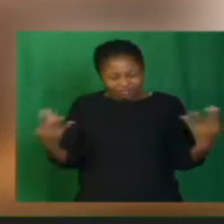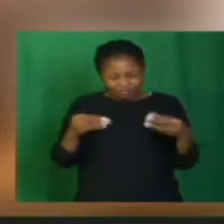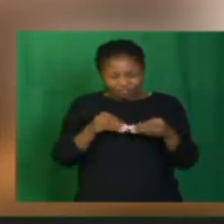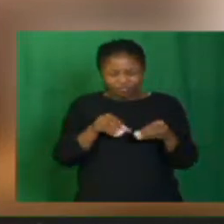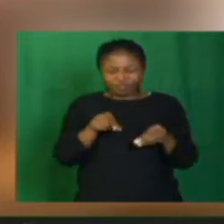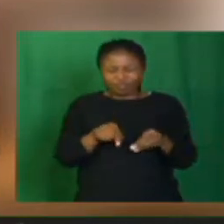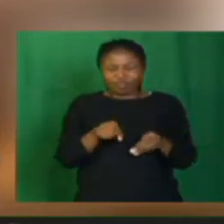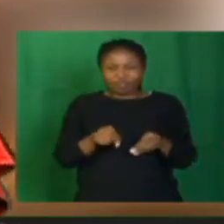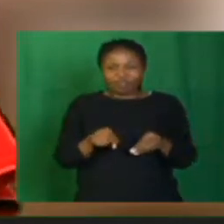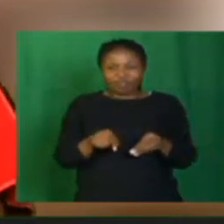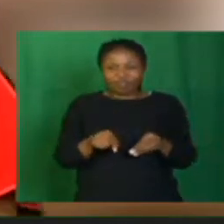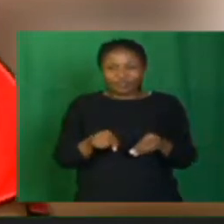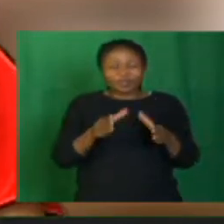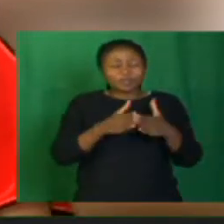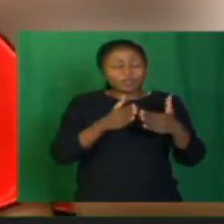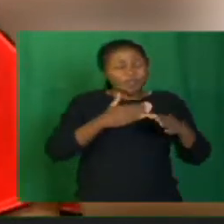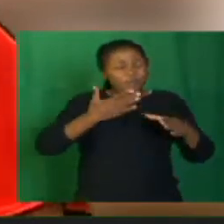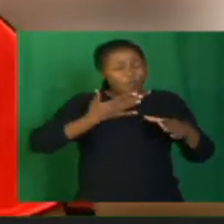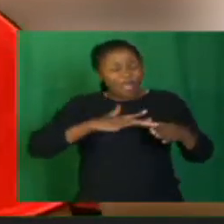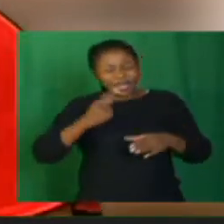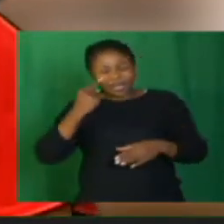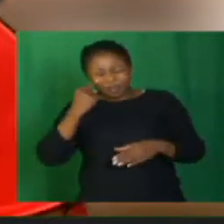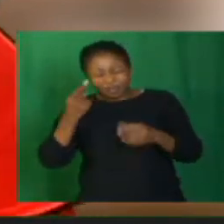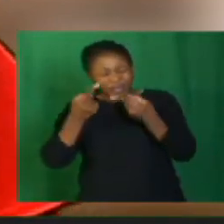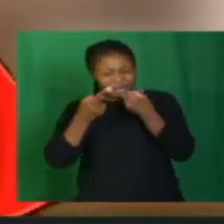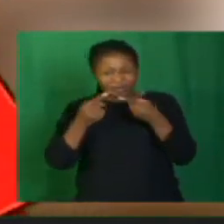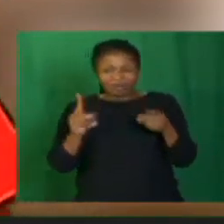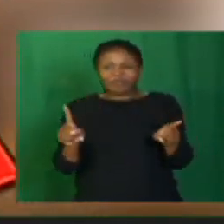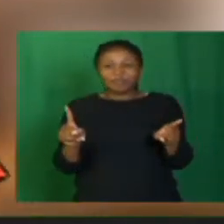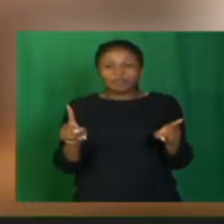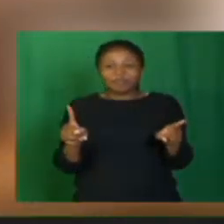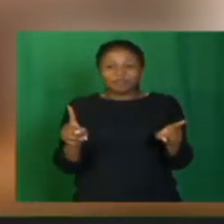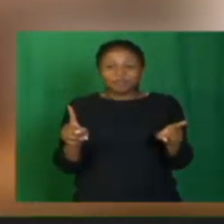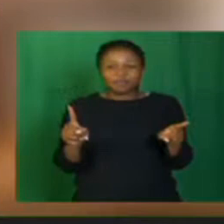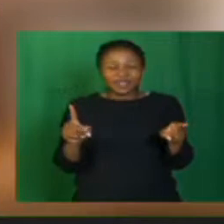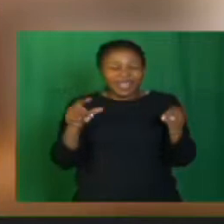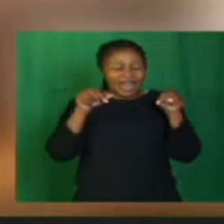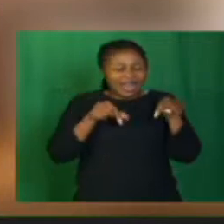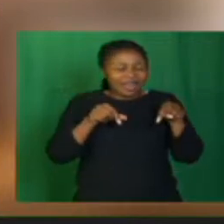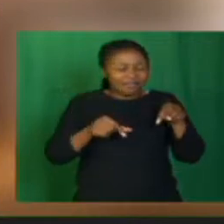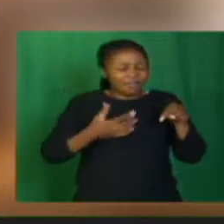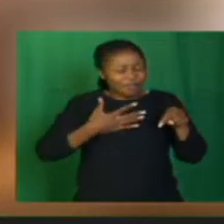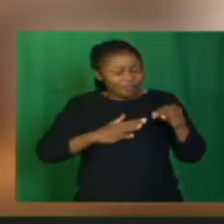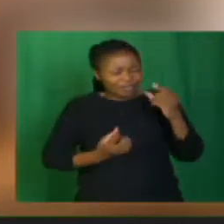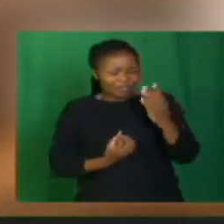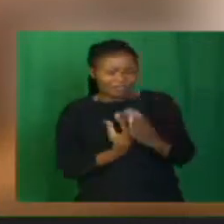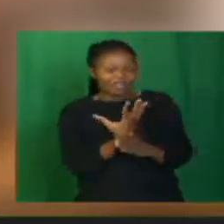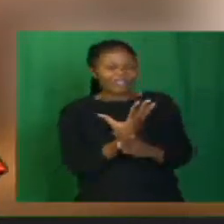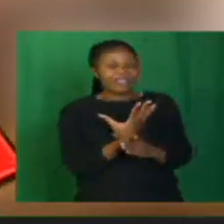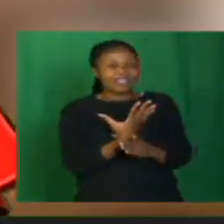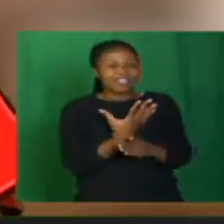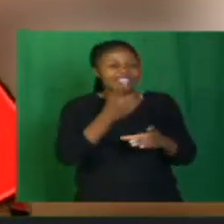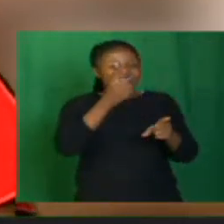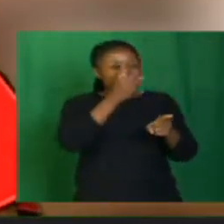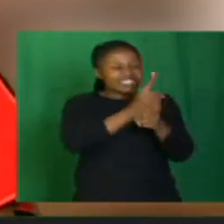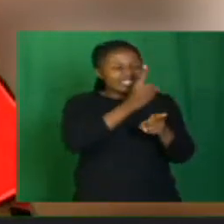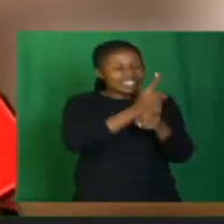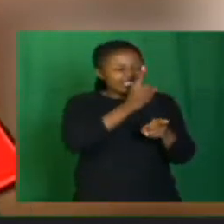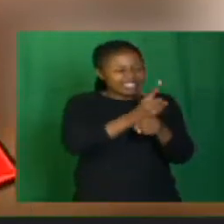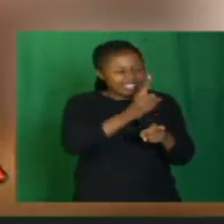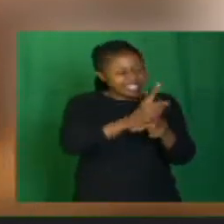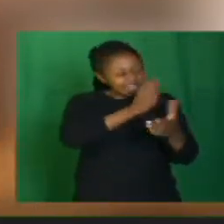So our take-off point is, what is discursive writing? Or how can you